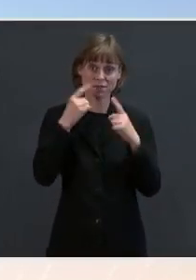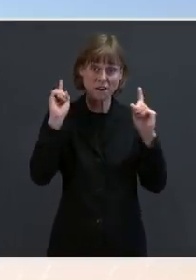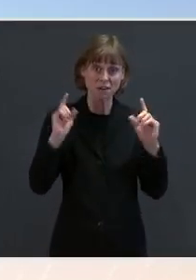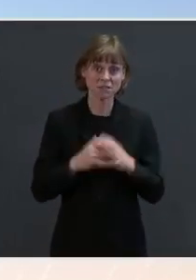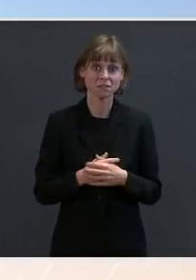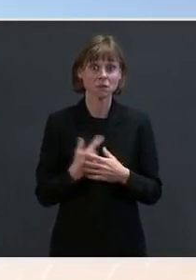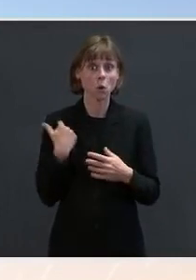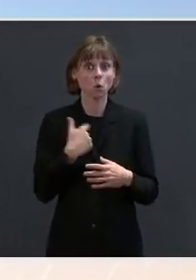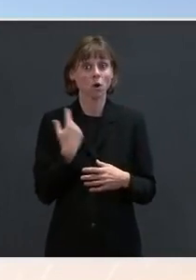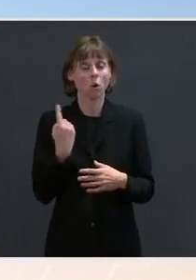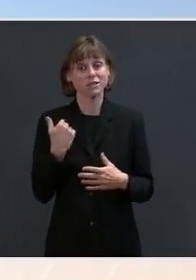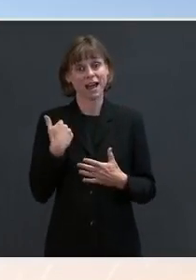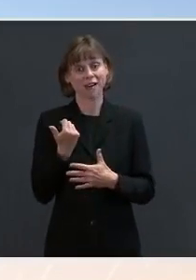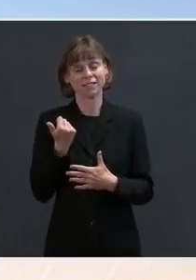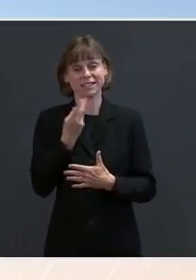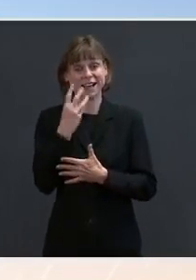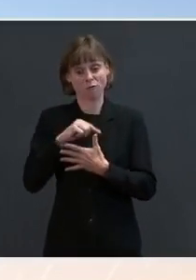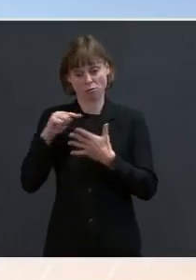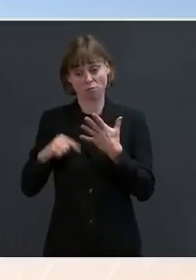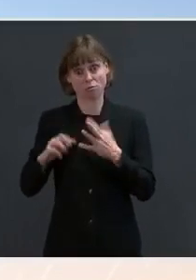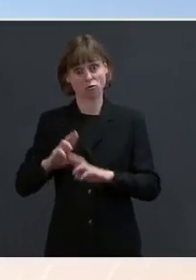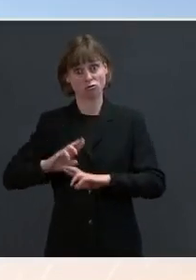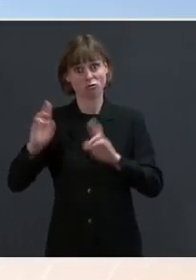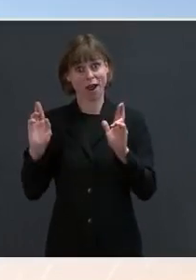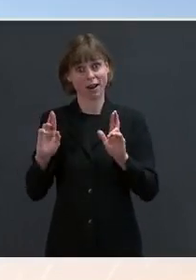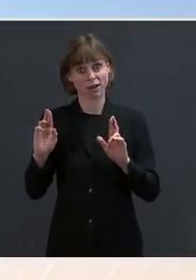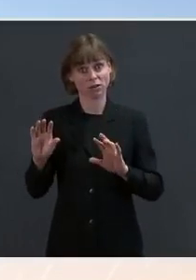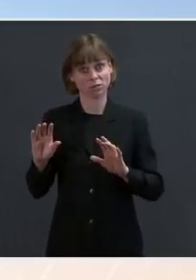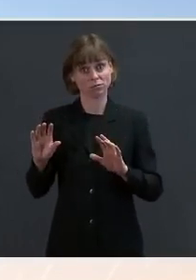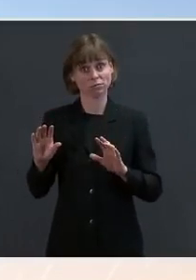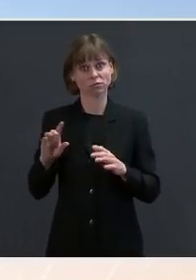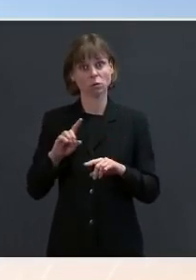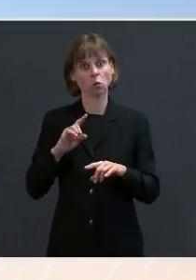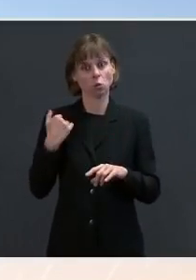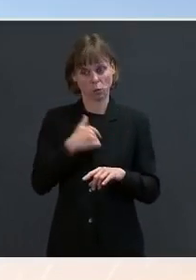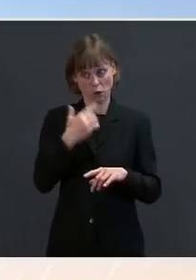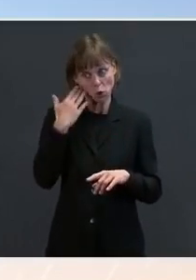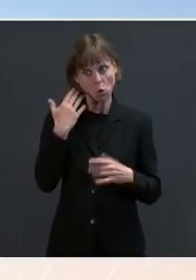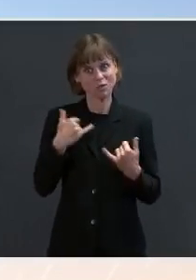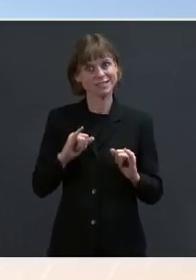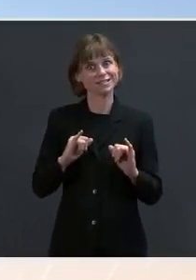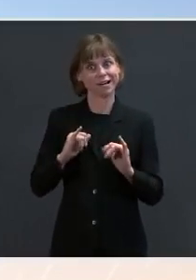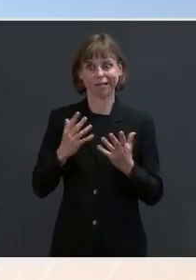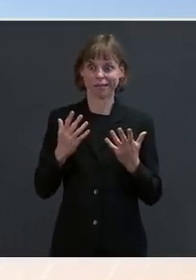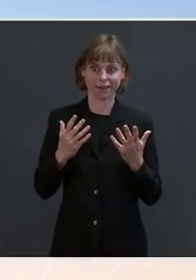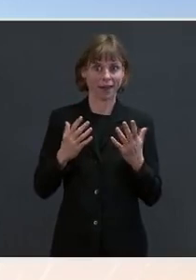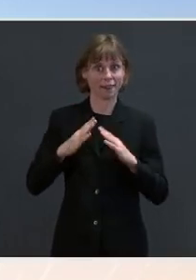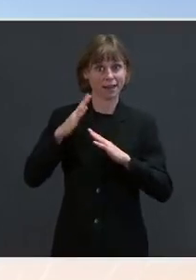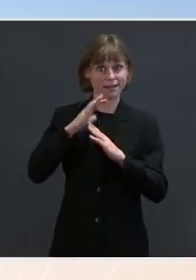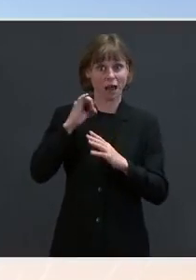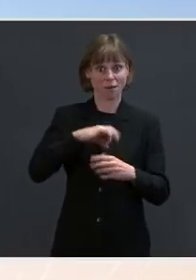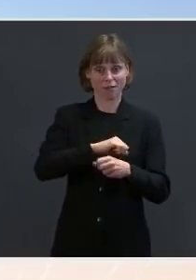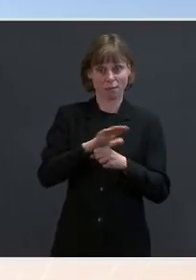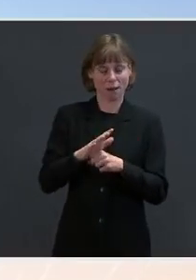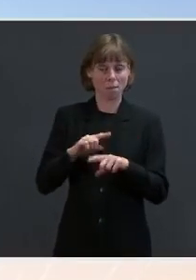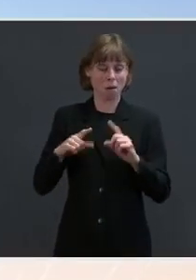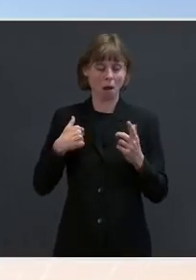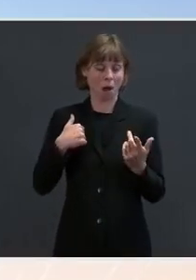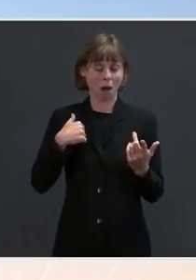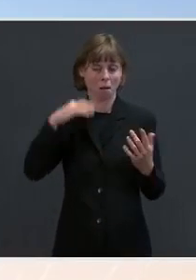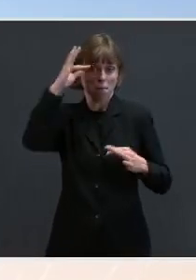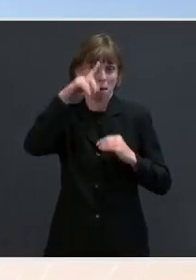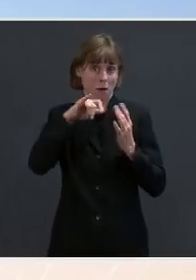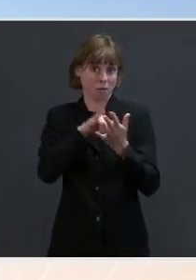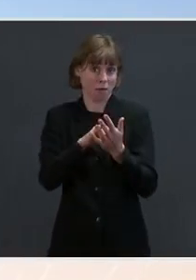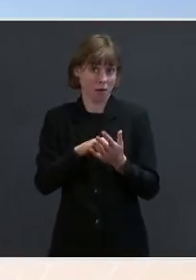reserve a range of options. We understand we're still at the height of a pandemic, but I don't have anything to preview, nor am I aware of that being under consideration. Okay, so that's my biggest